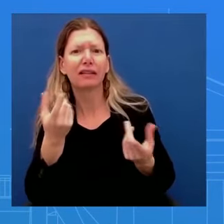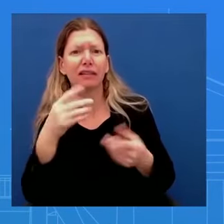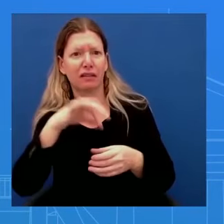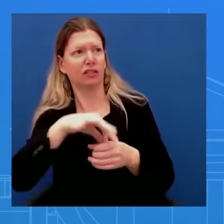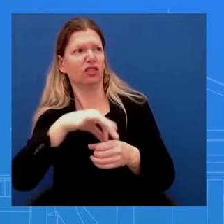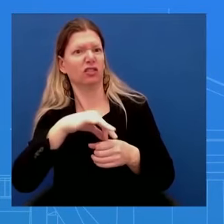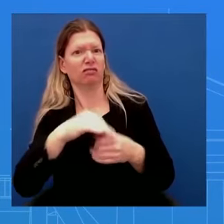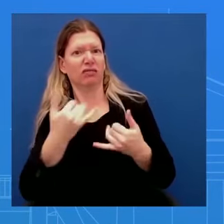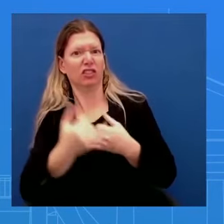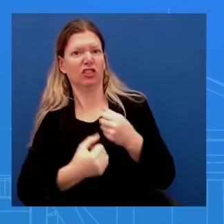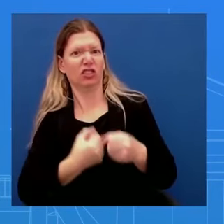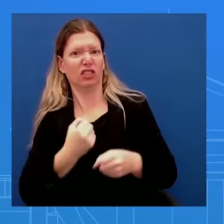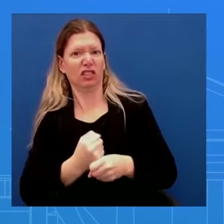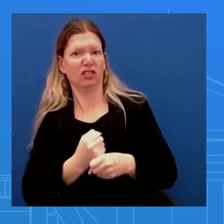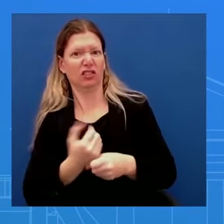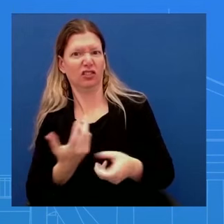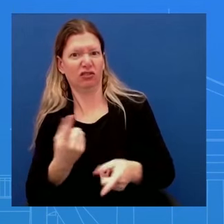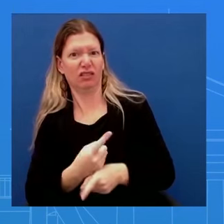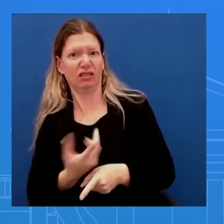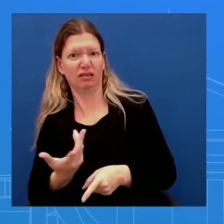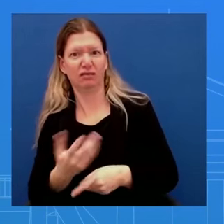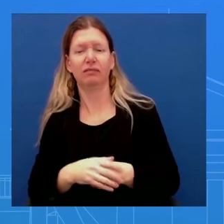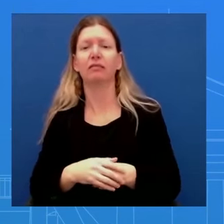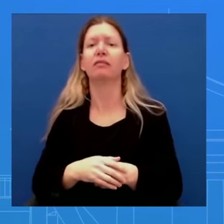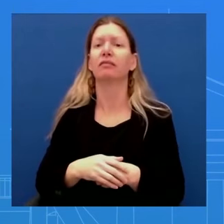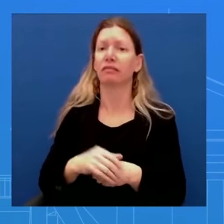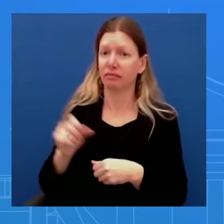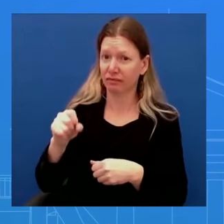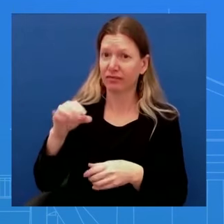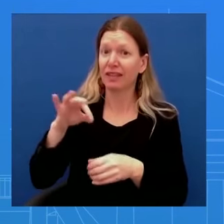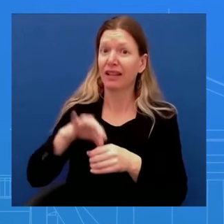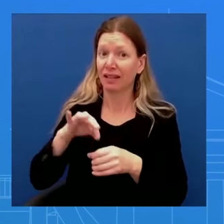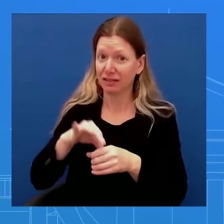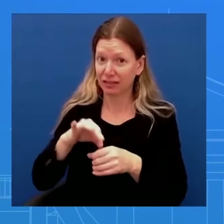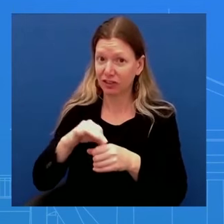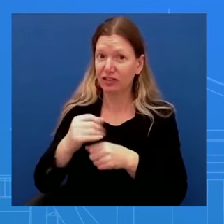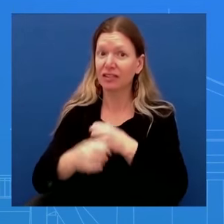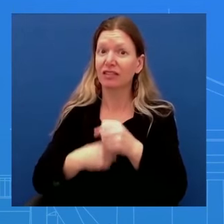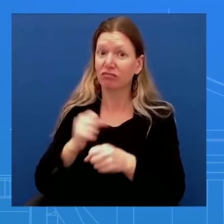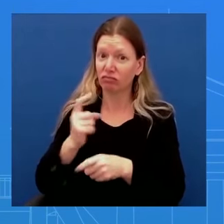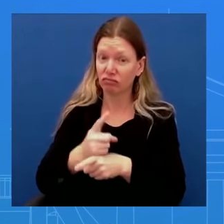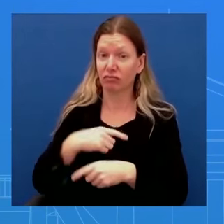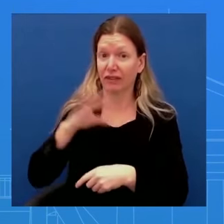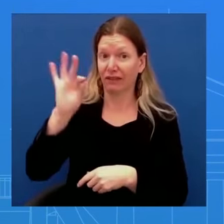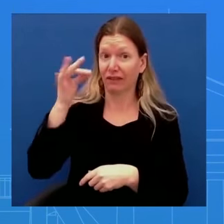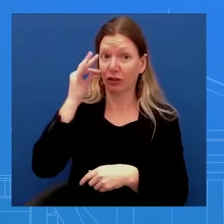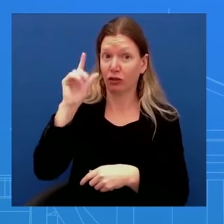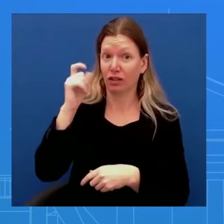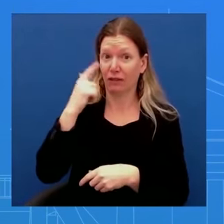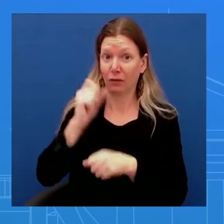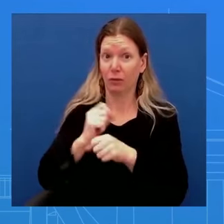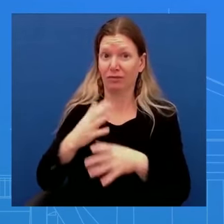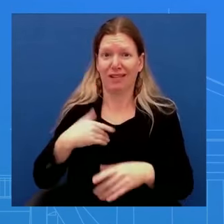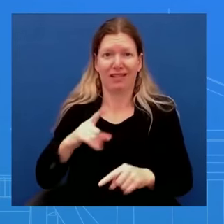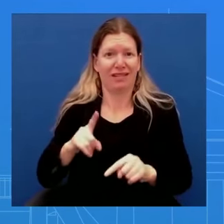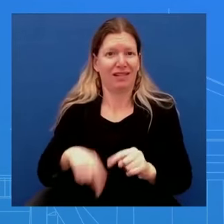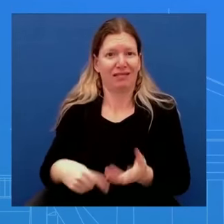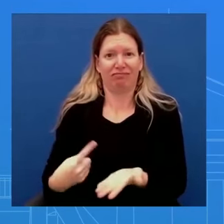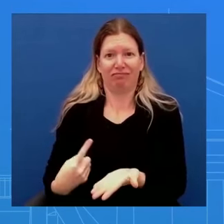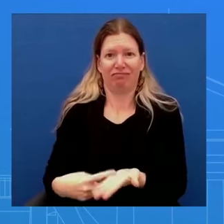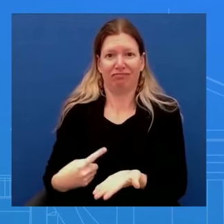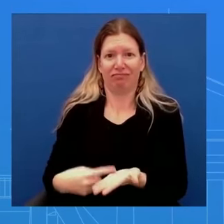election year. I am a federal government employee. I cannot speak to a upcoming election, but I certainly can point to the